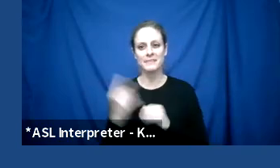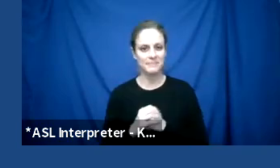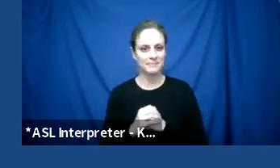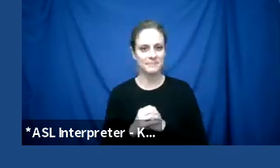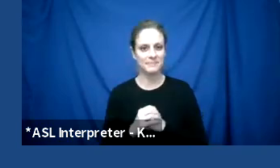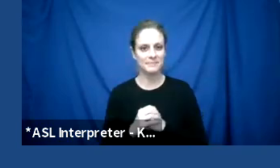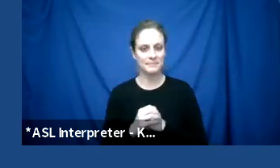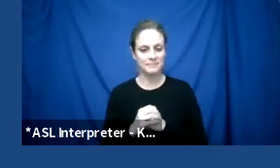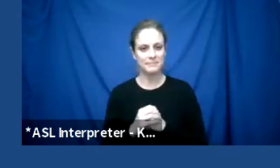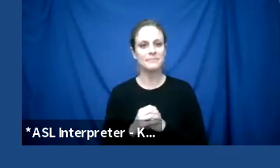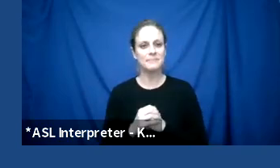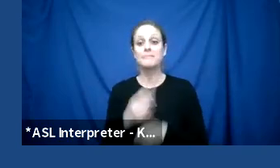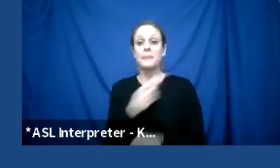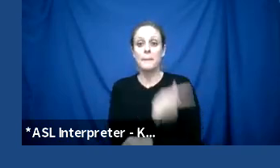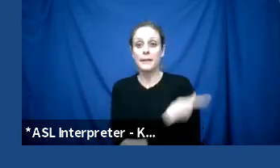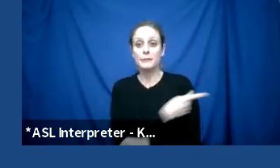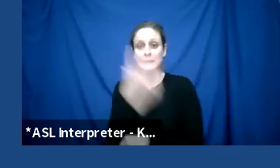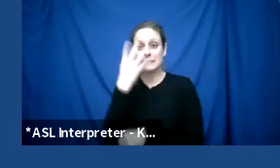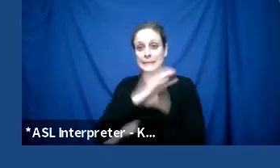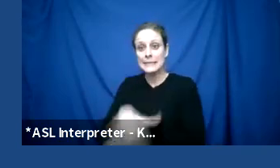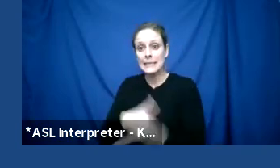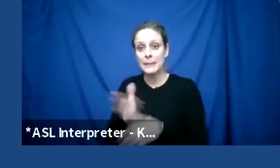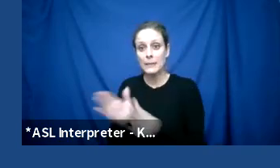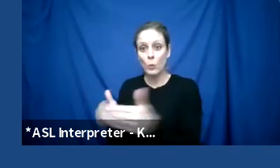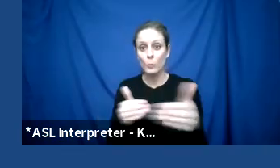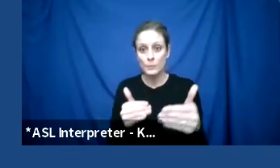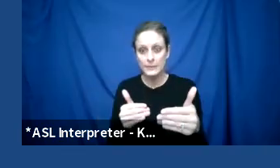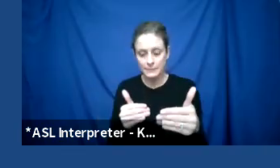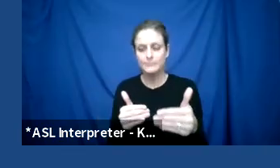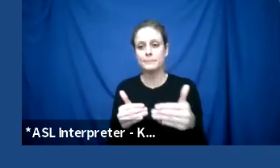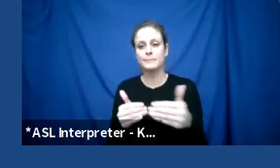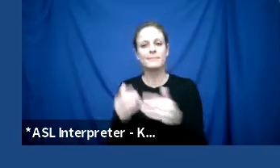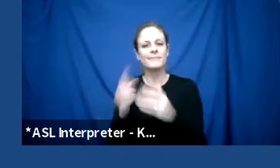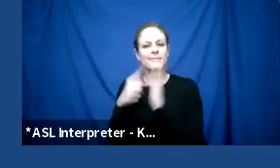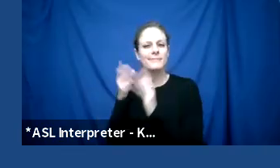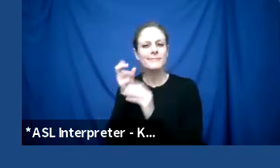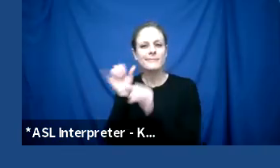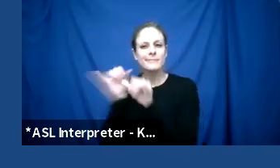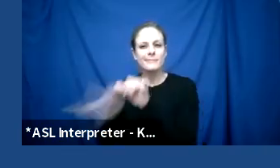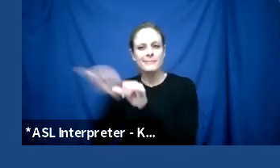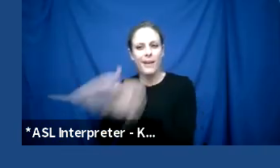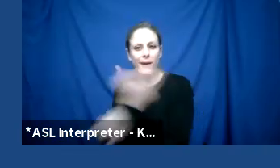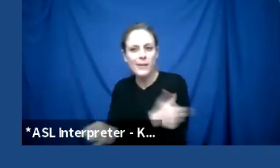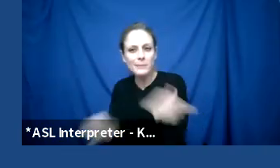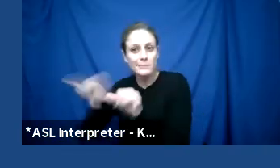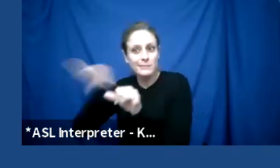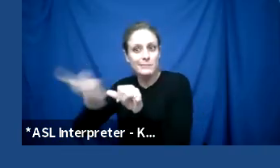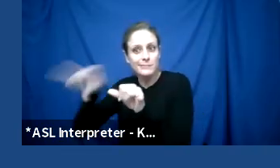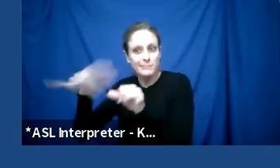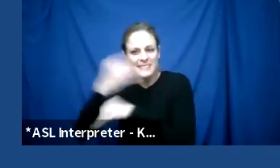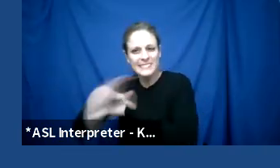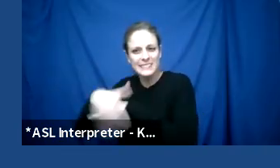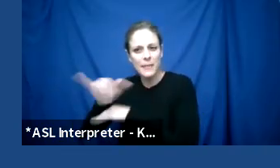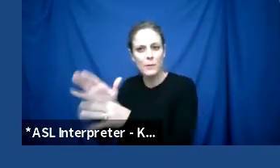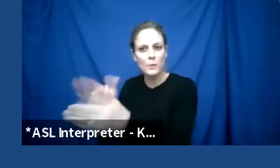And let's talk a little bit about patient sleeping rooms. And so we do receive many questions about when looking